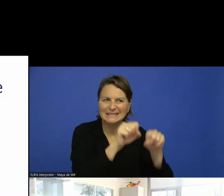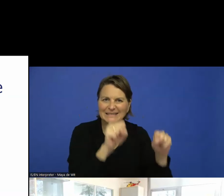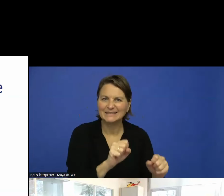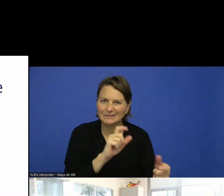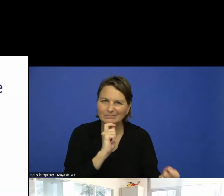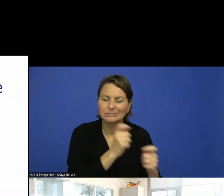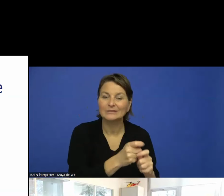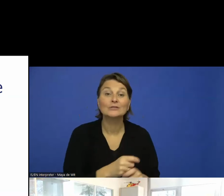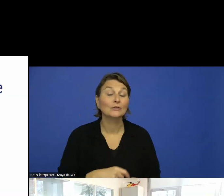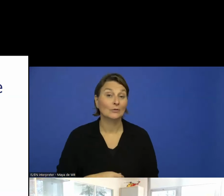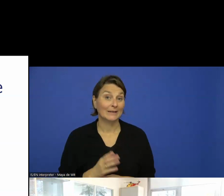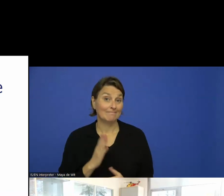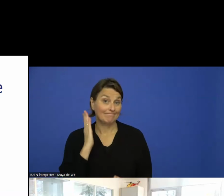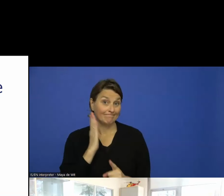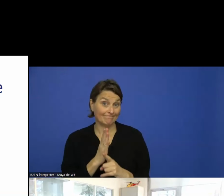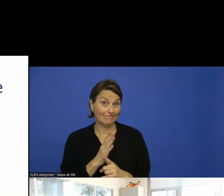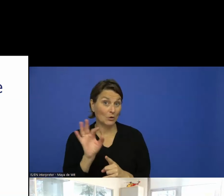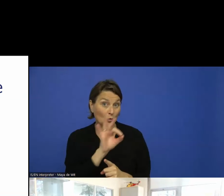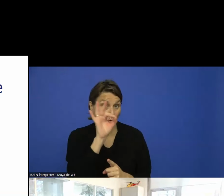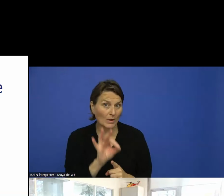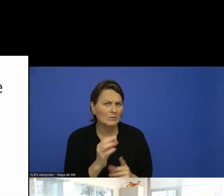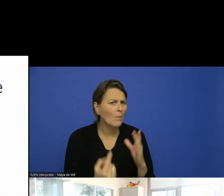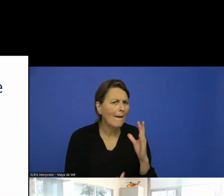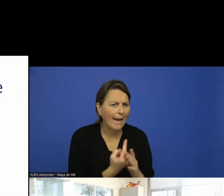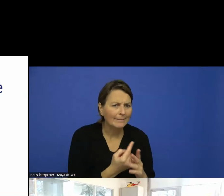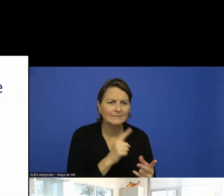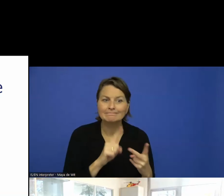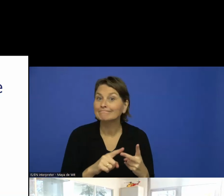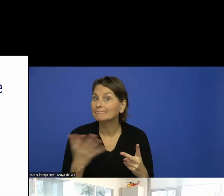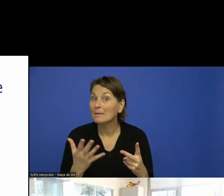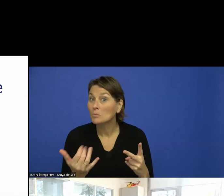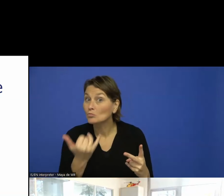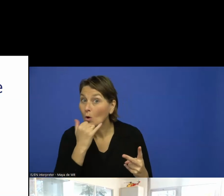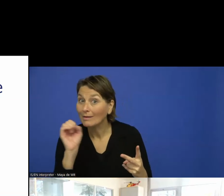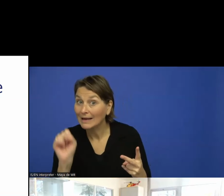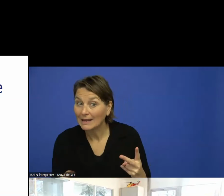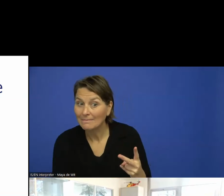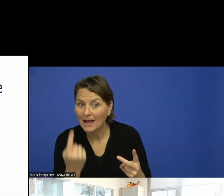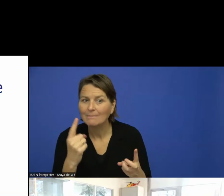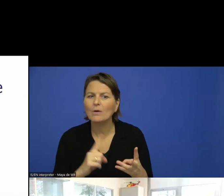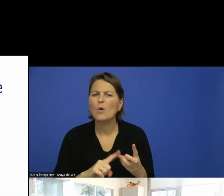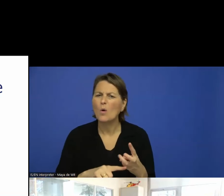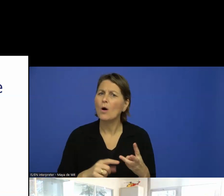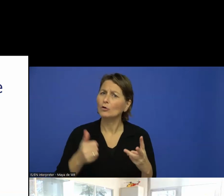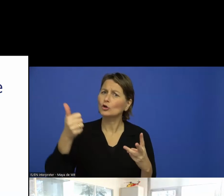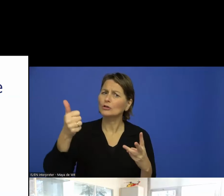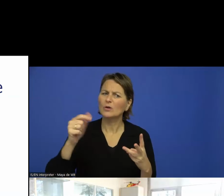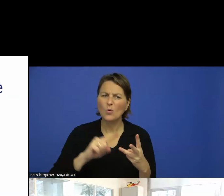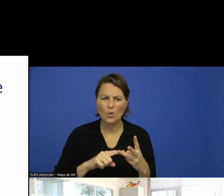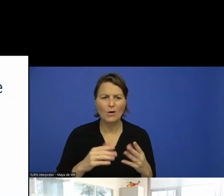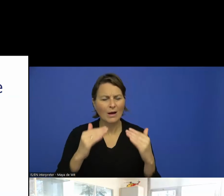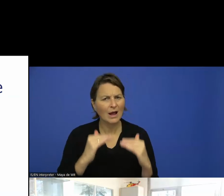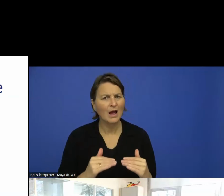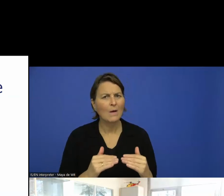is going on? What could go wrong? Or what do we do well and how do we make it better? Those questions from the risk